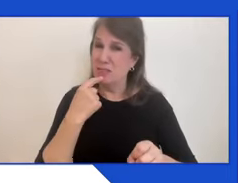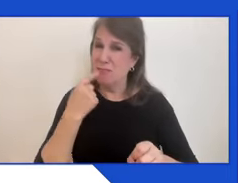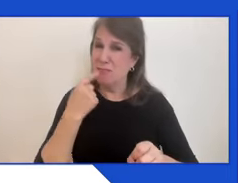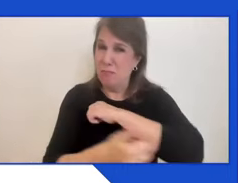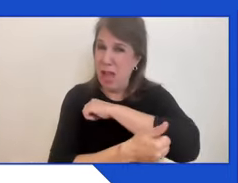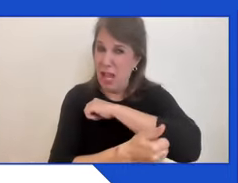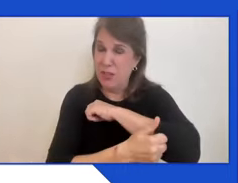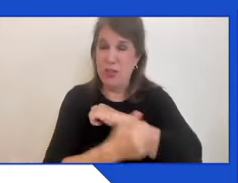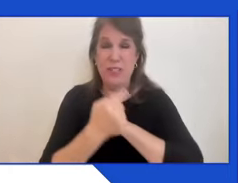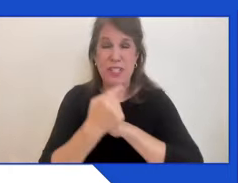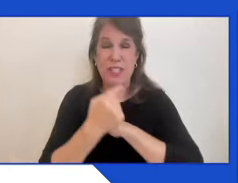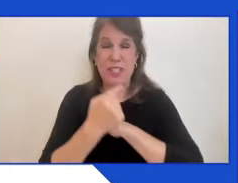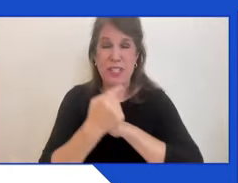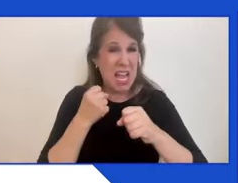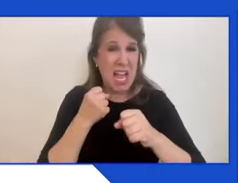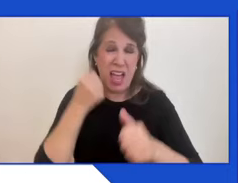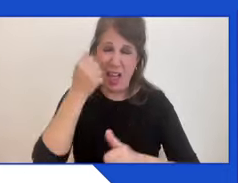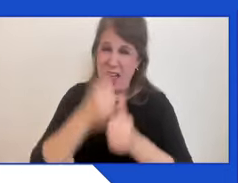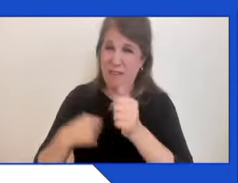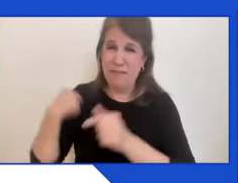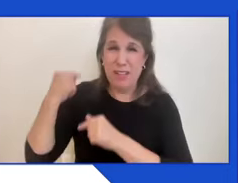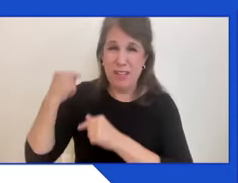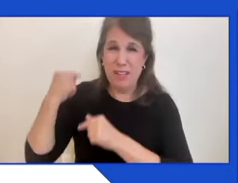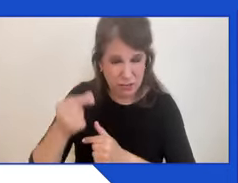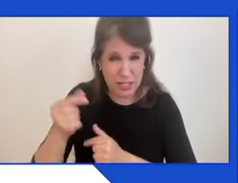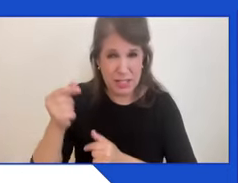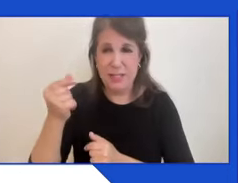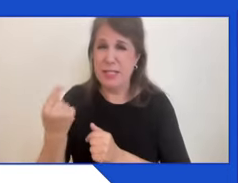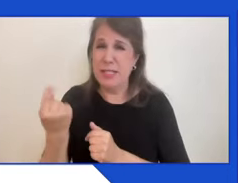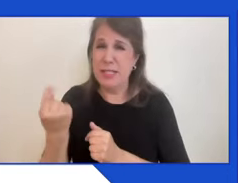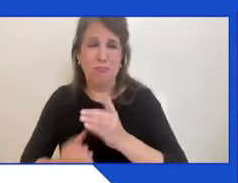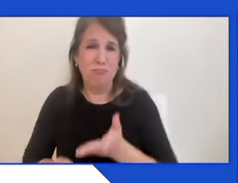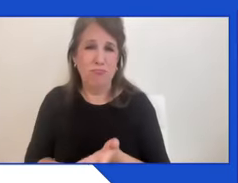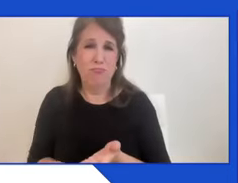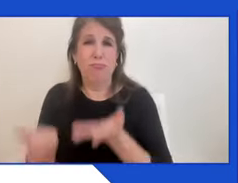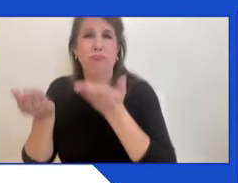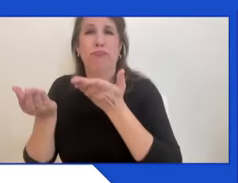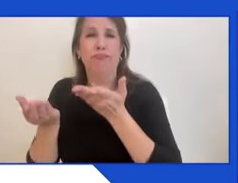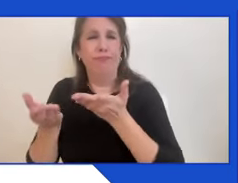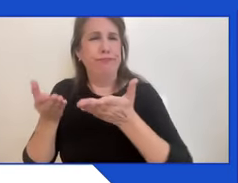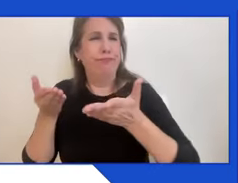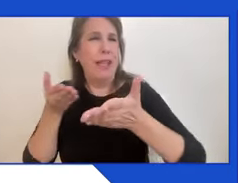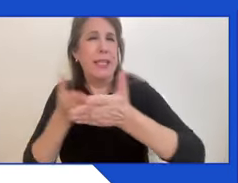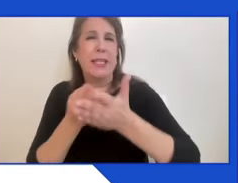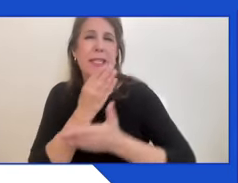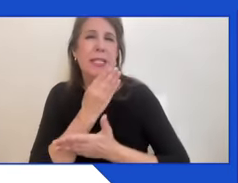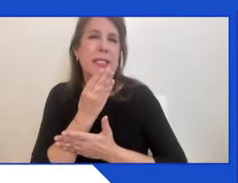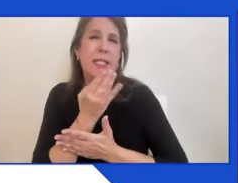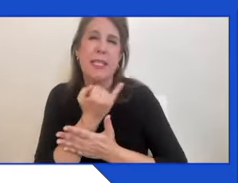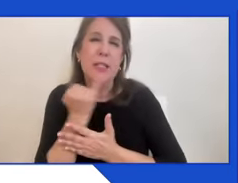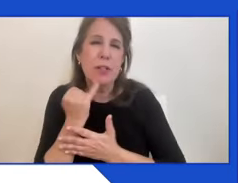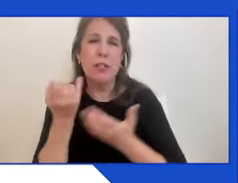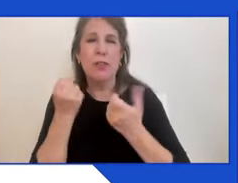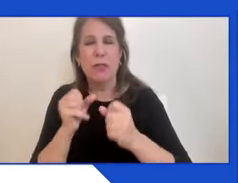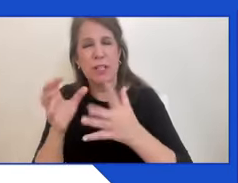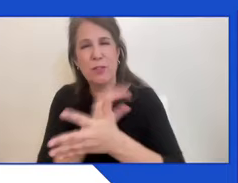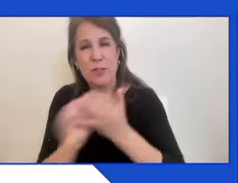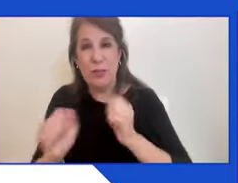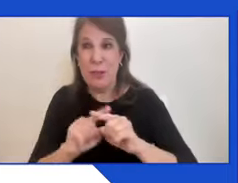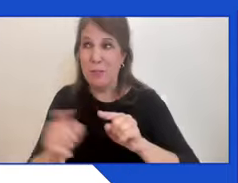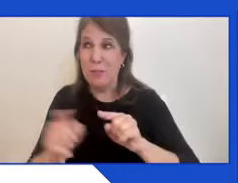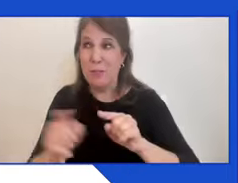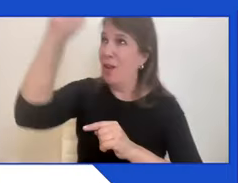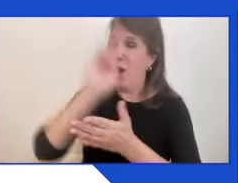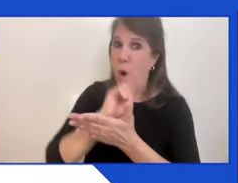rise against Israel to destroy it. And the Holy One, blessed be He, saves Israel from their hands.